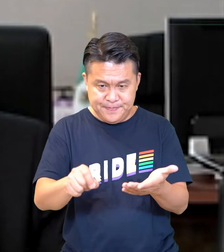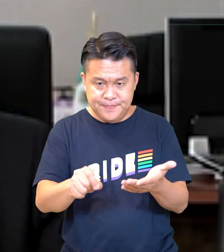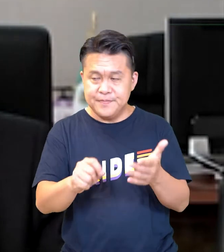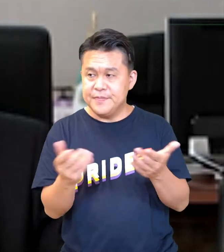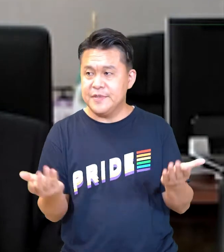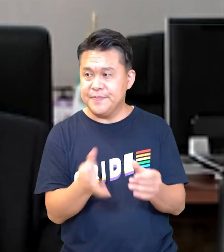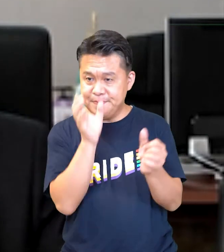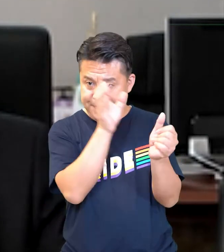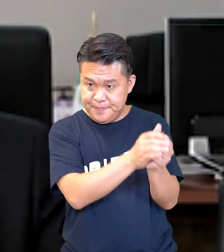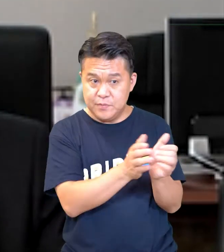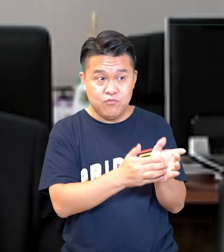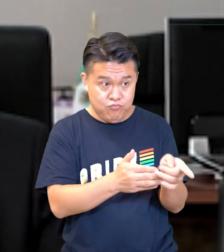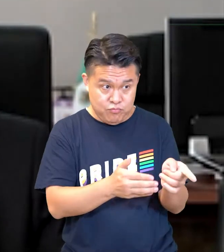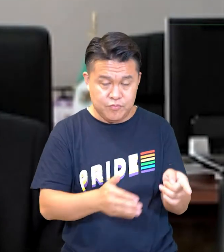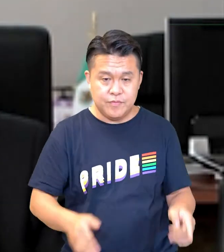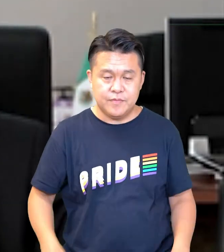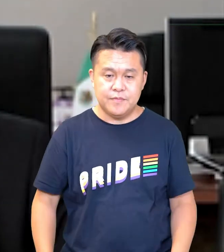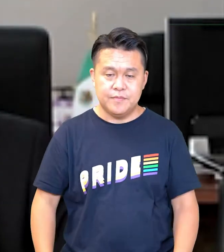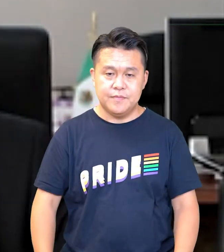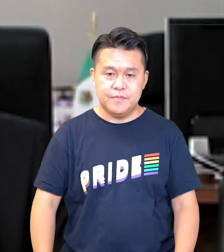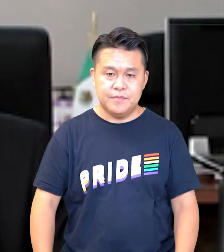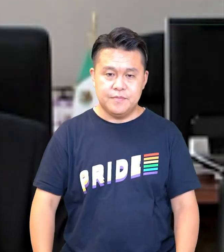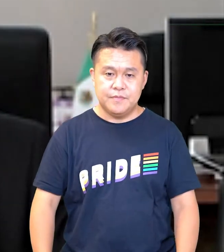first draft of the law.